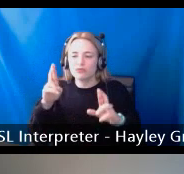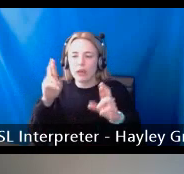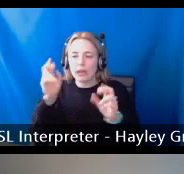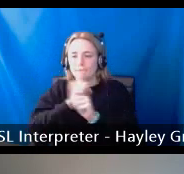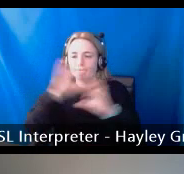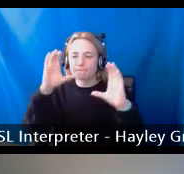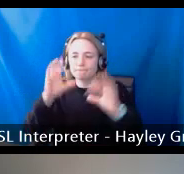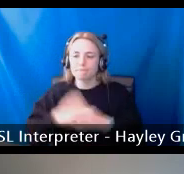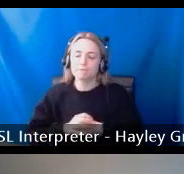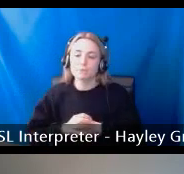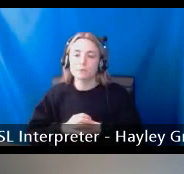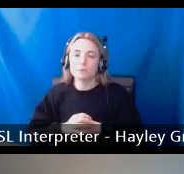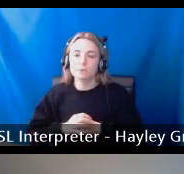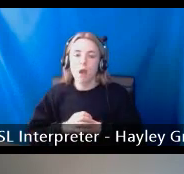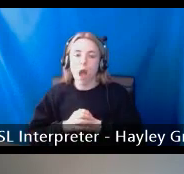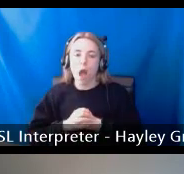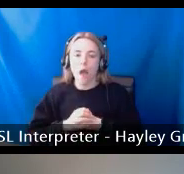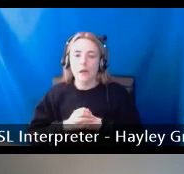Okay.